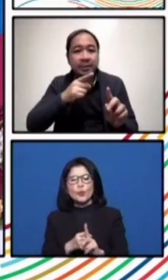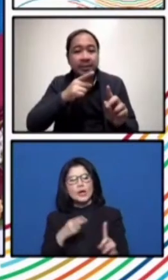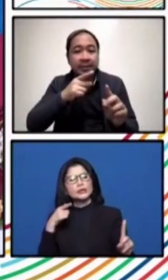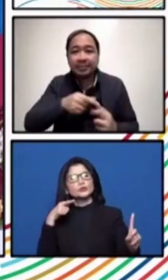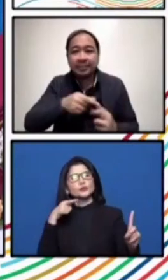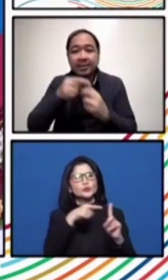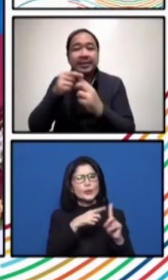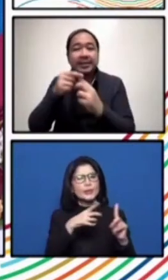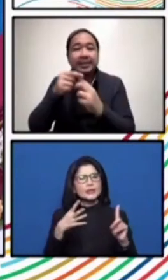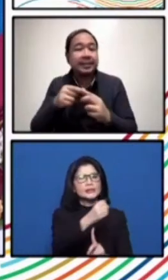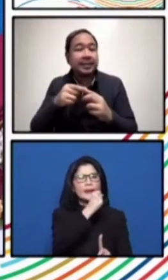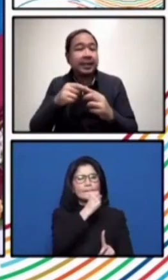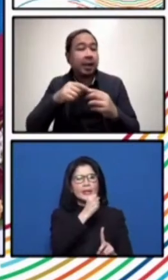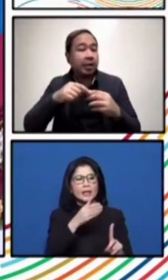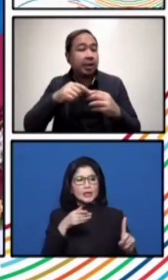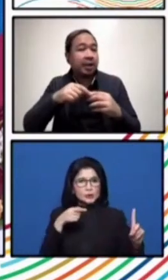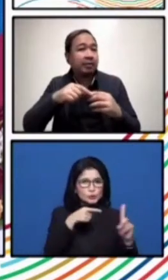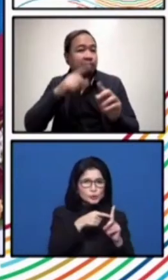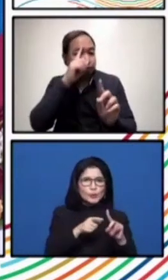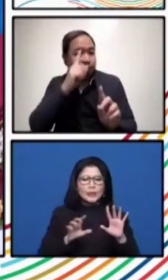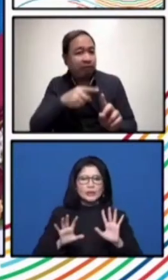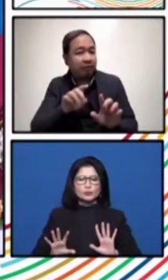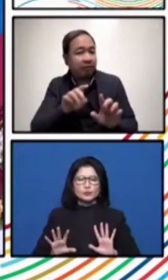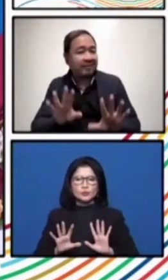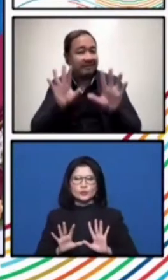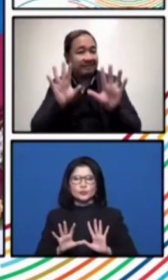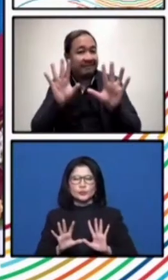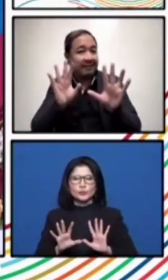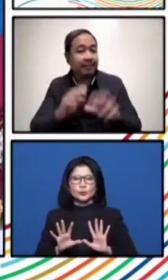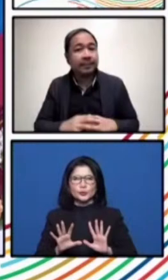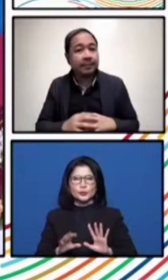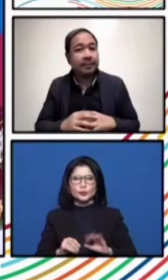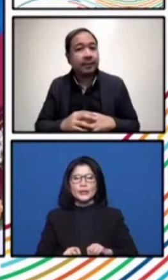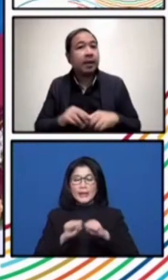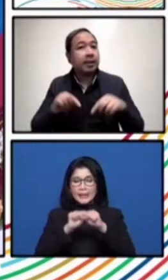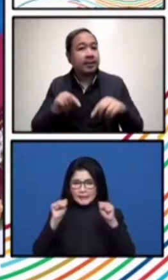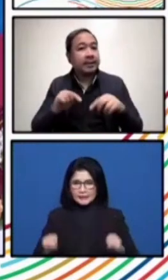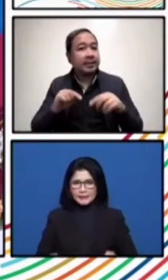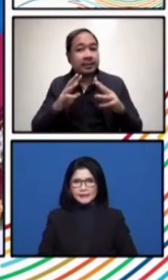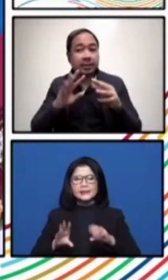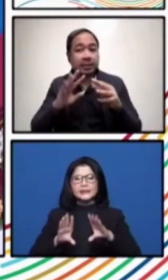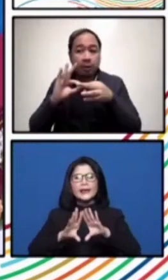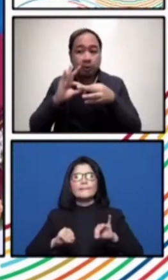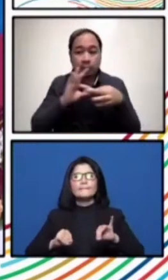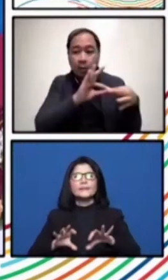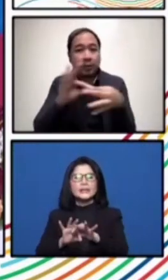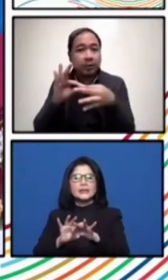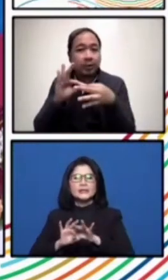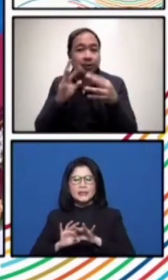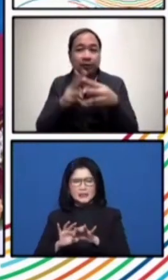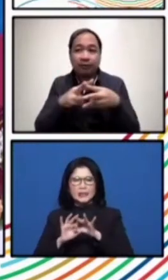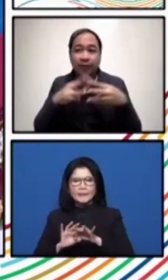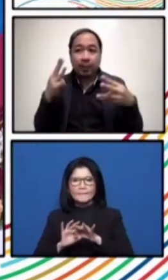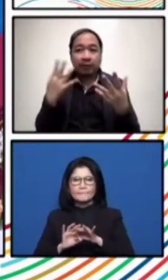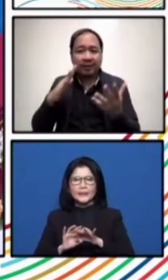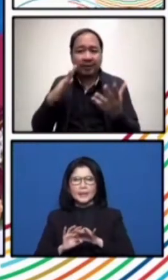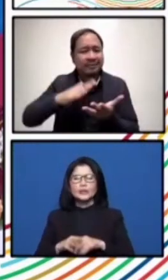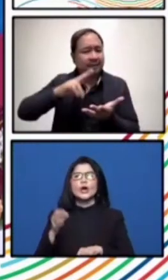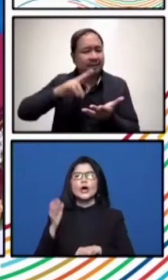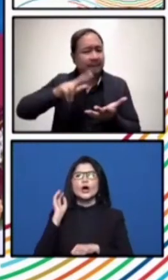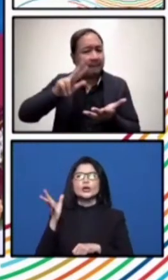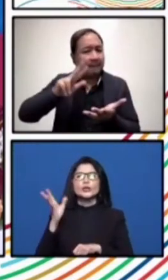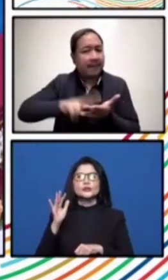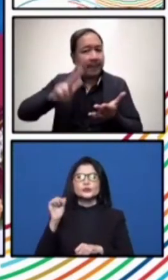10. these cooperation's framework has also been adopted to facilitate the